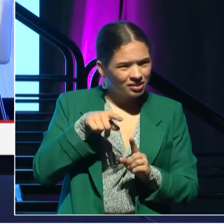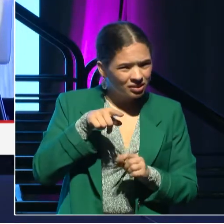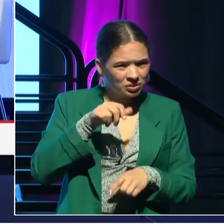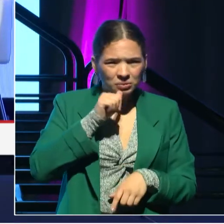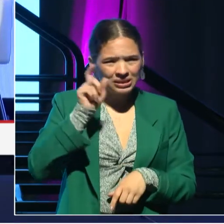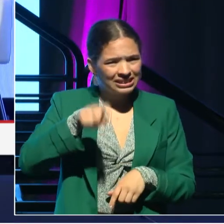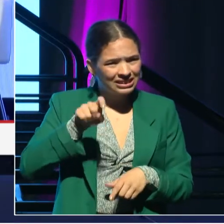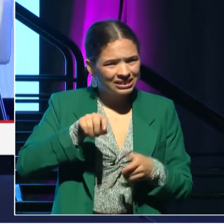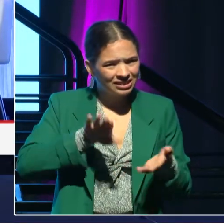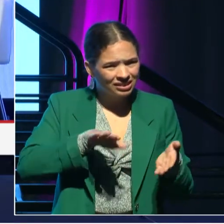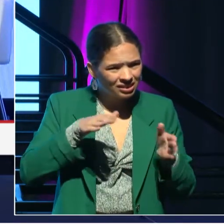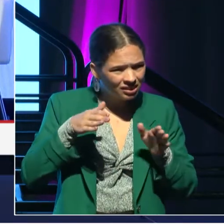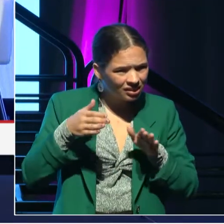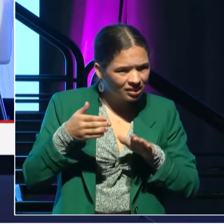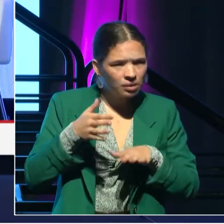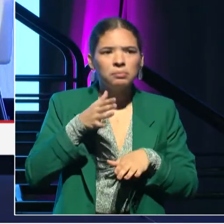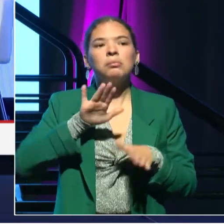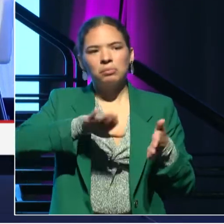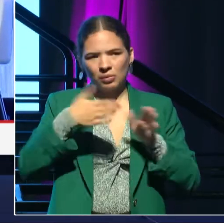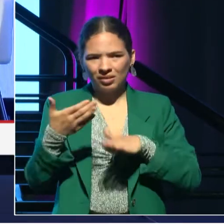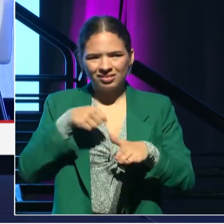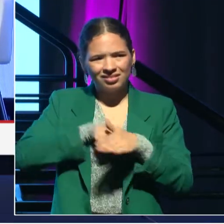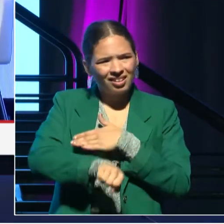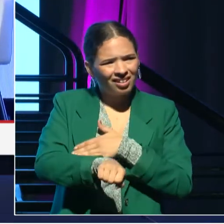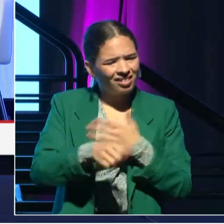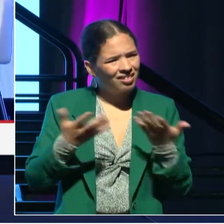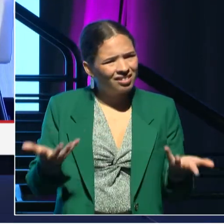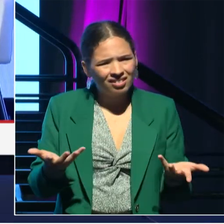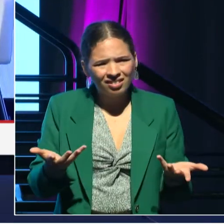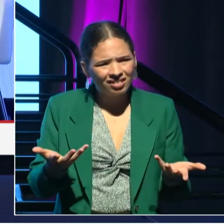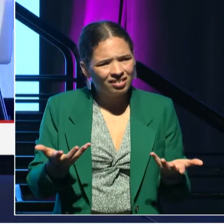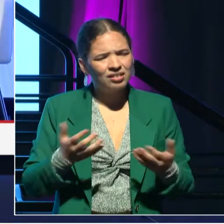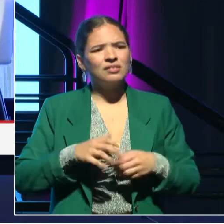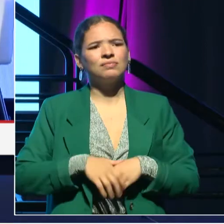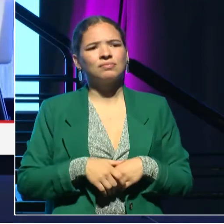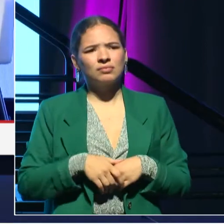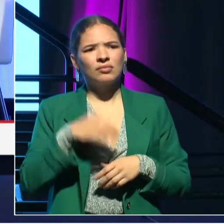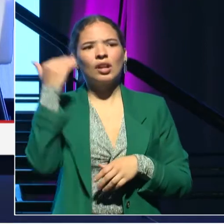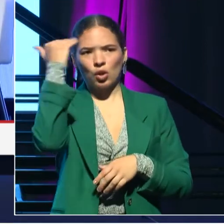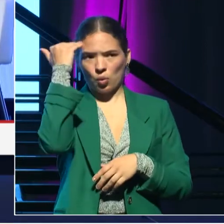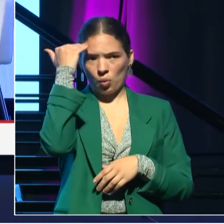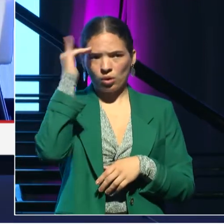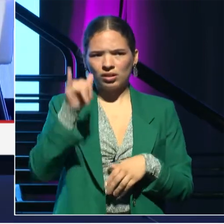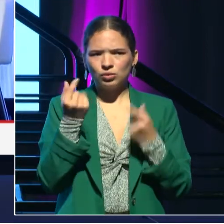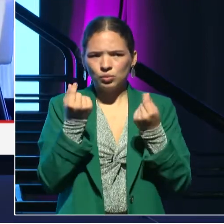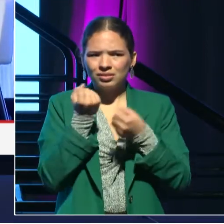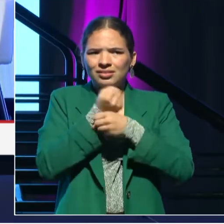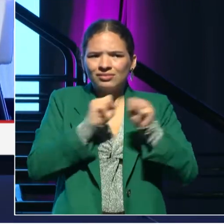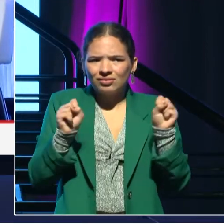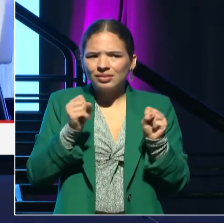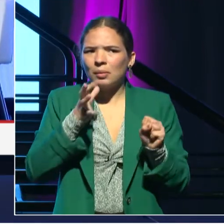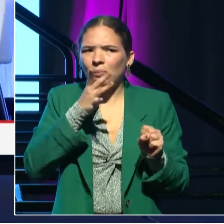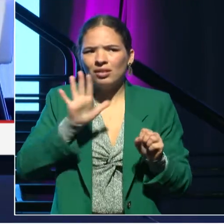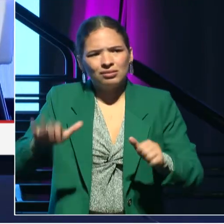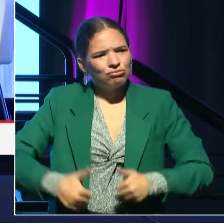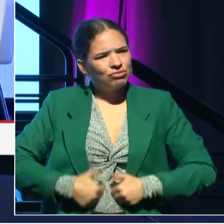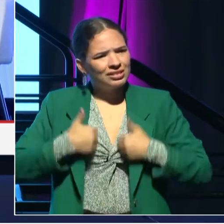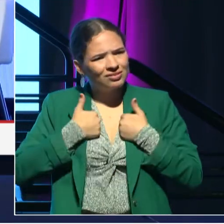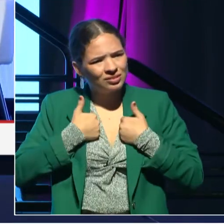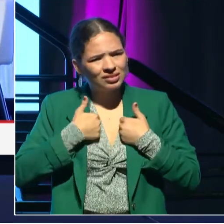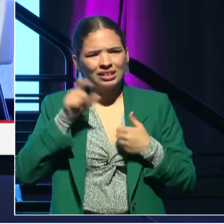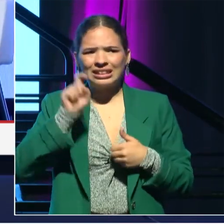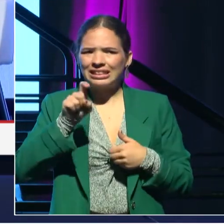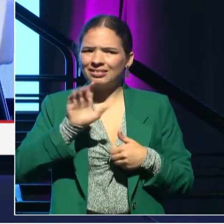childbirth in this country. We know what to do in order to save moms' lives, and we need to be courageous enough to make the